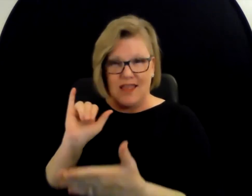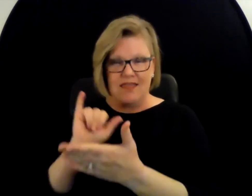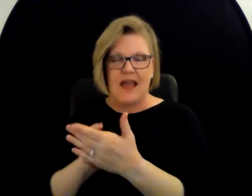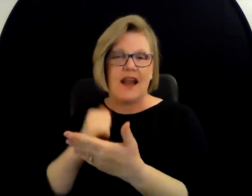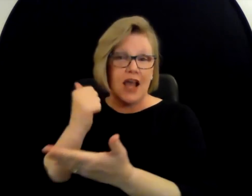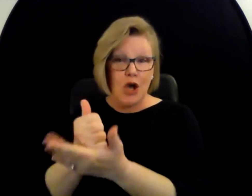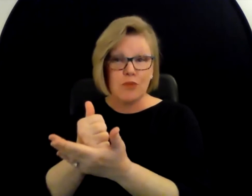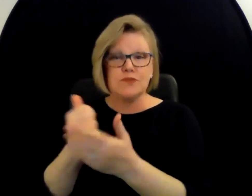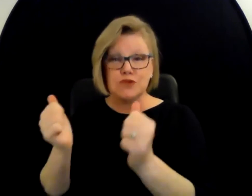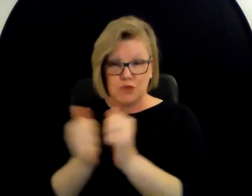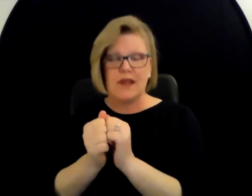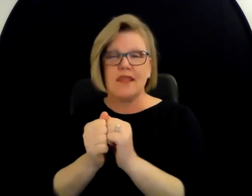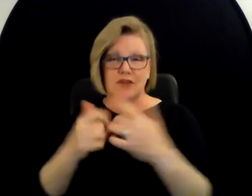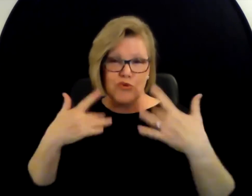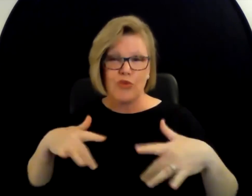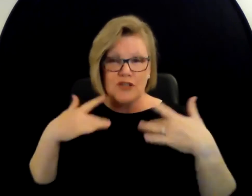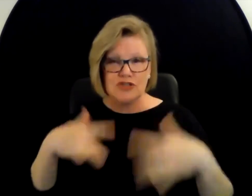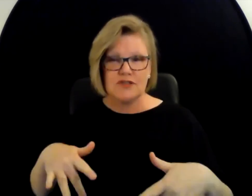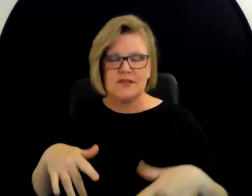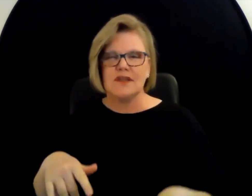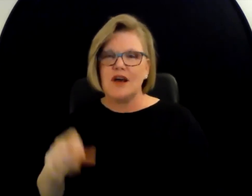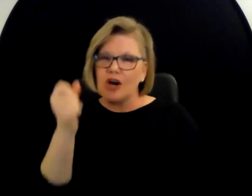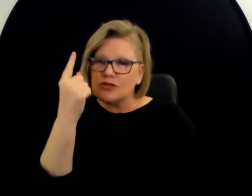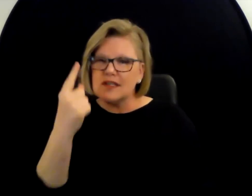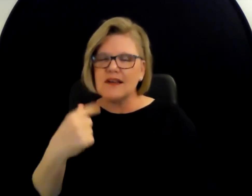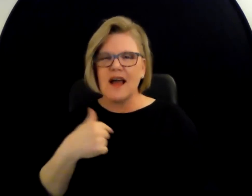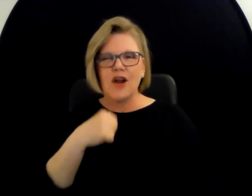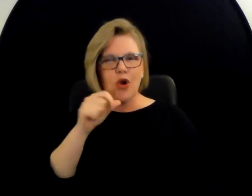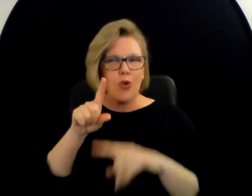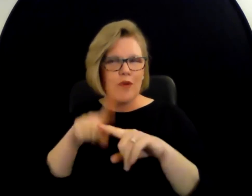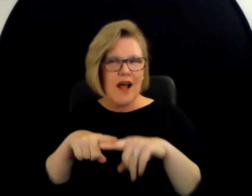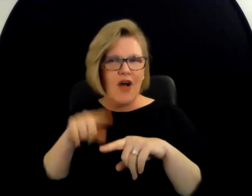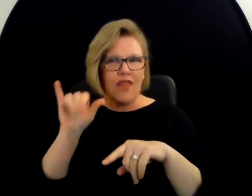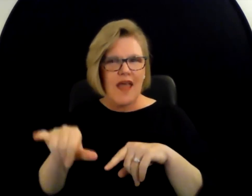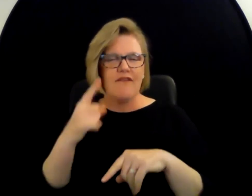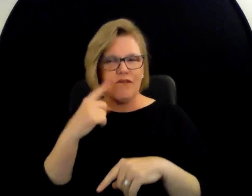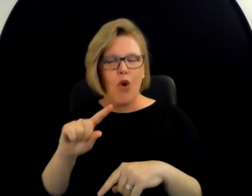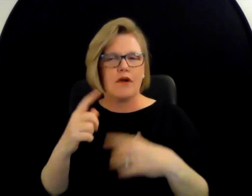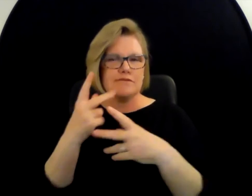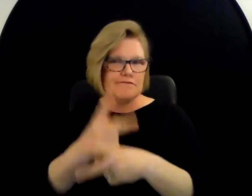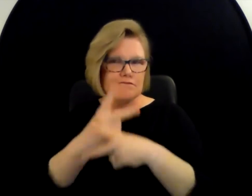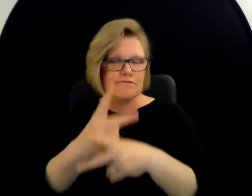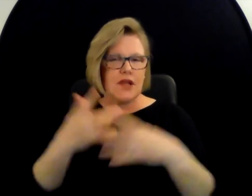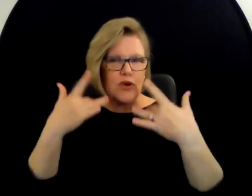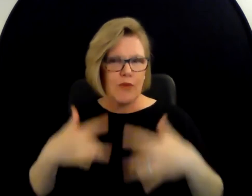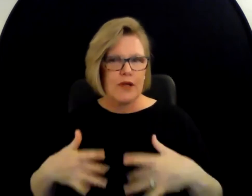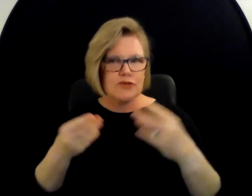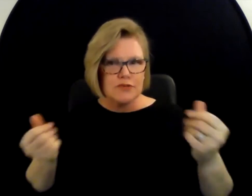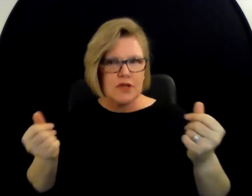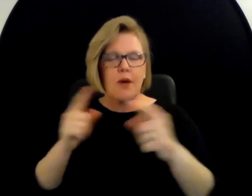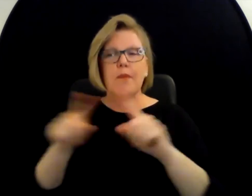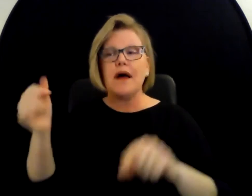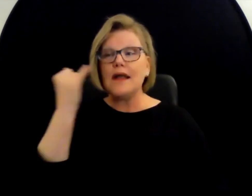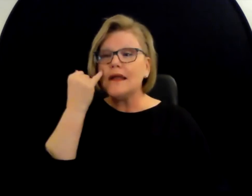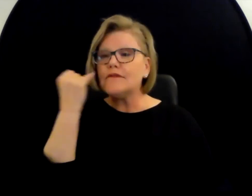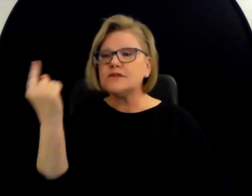antidepressant effects. I don't rely on that to treat depression, but if someone doesn't